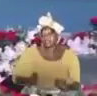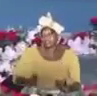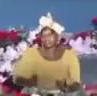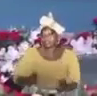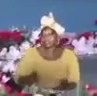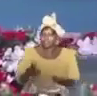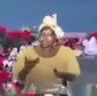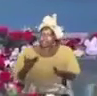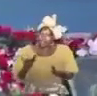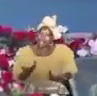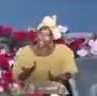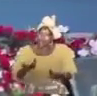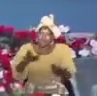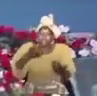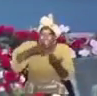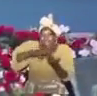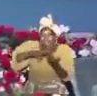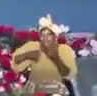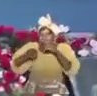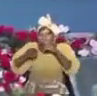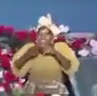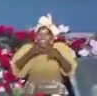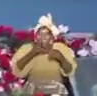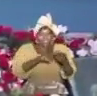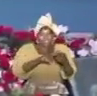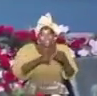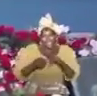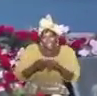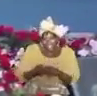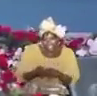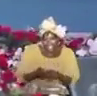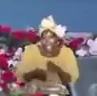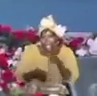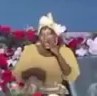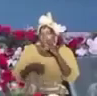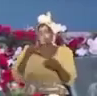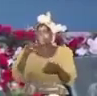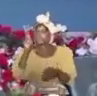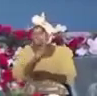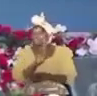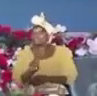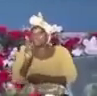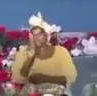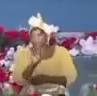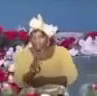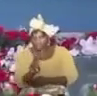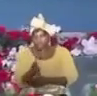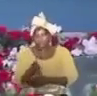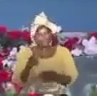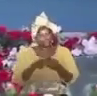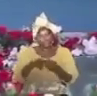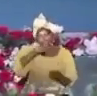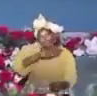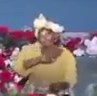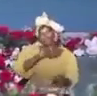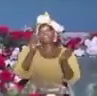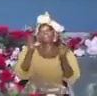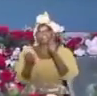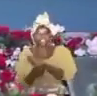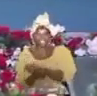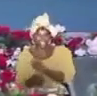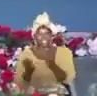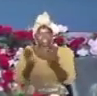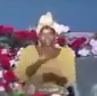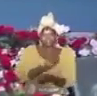They are so related that in our world we have used both words as a parting expression for people who leave the